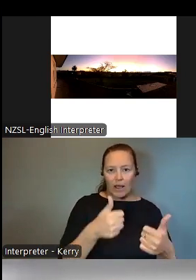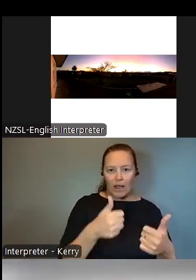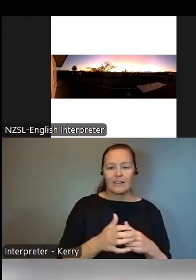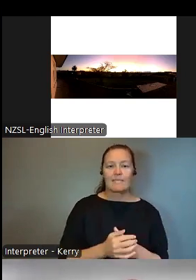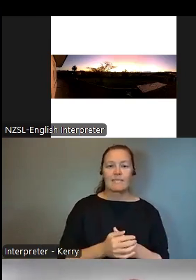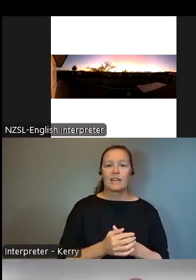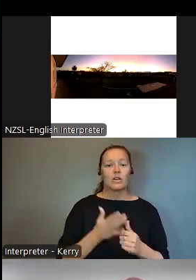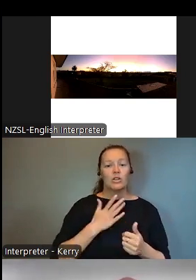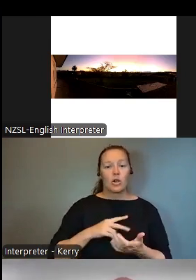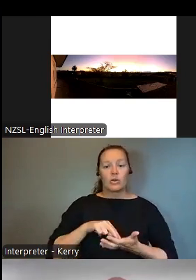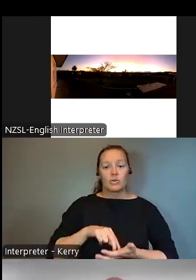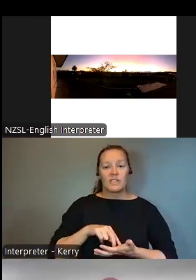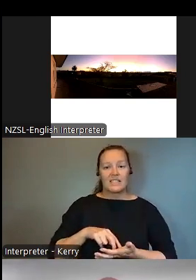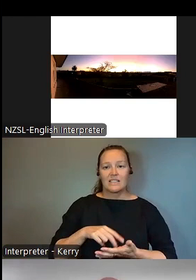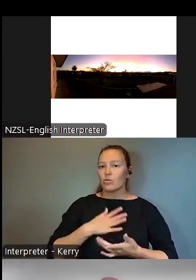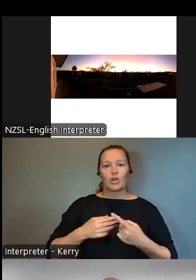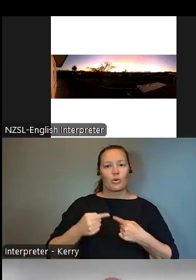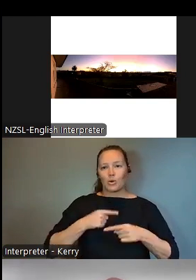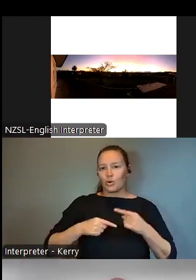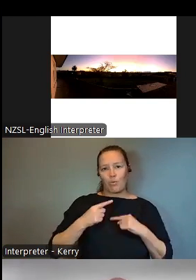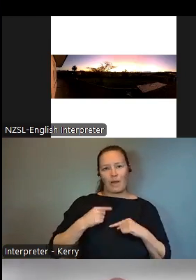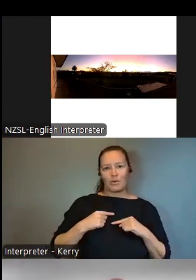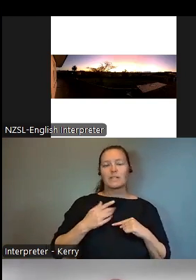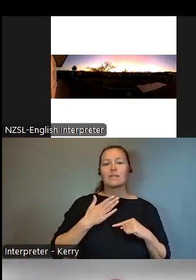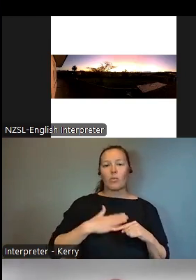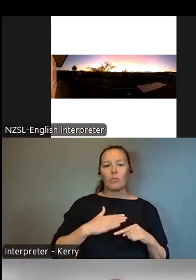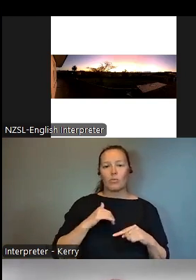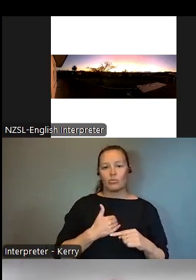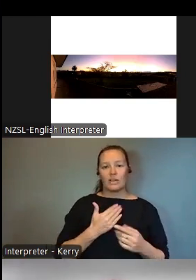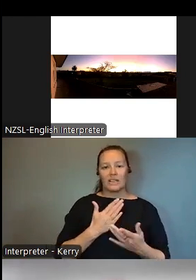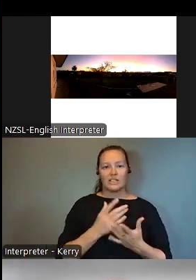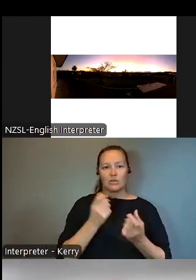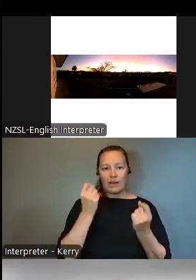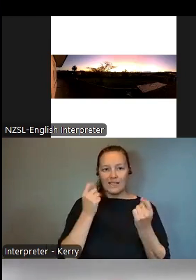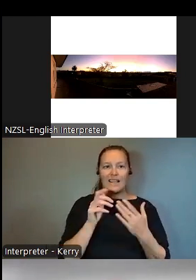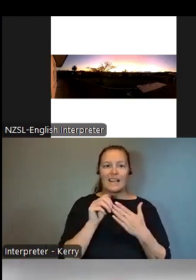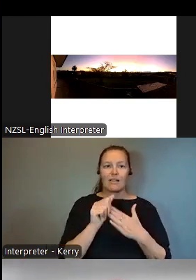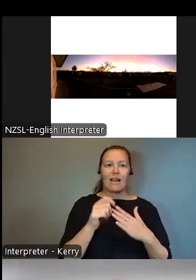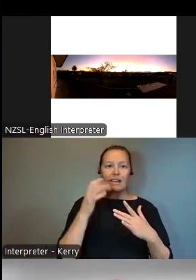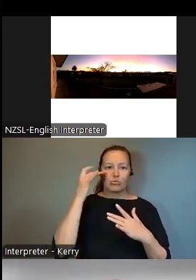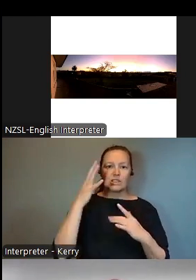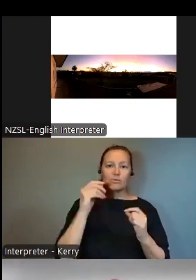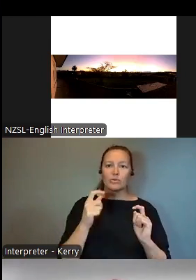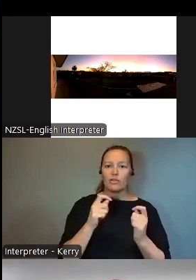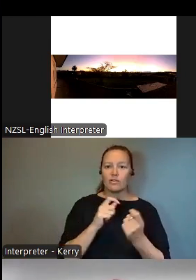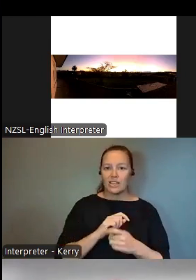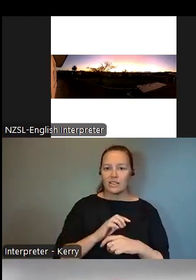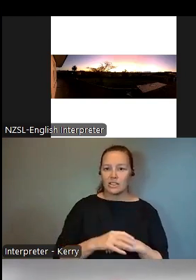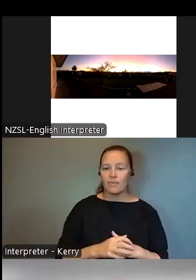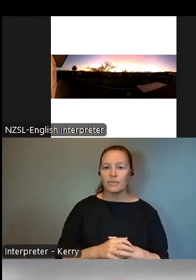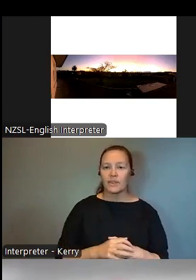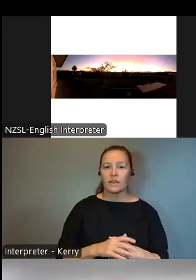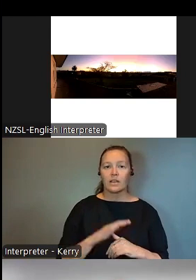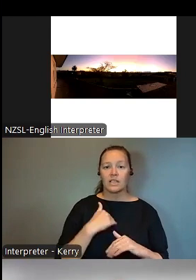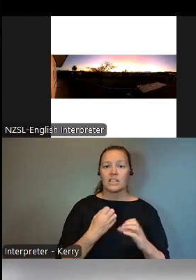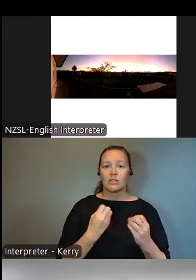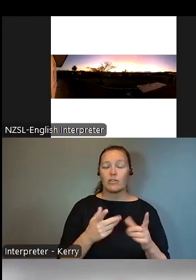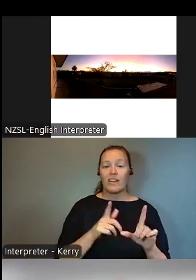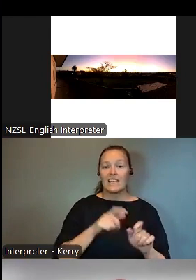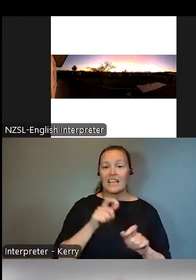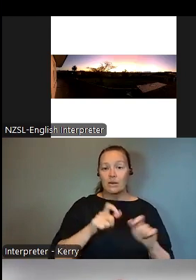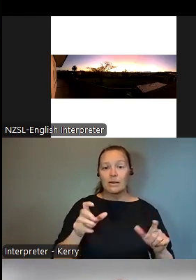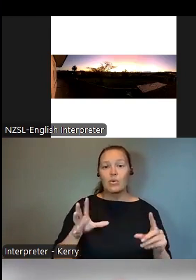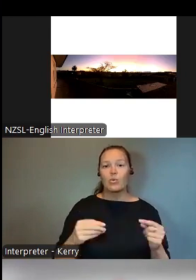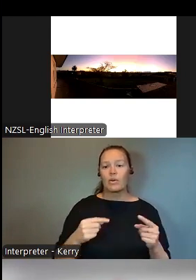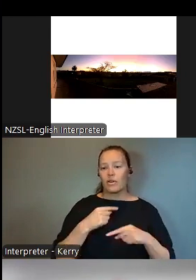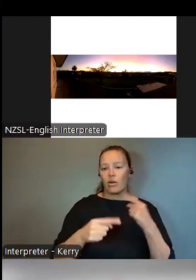going backwards, we really need to understand these guiding principles of change. What we need to do is provide our young people with a